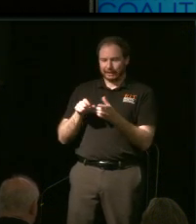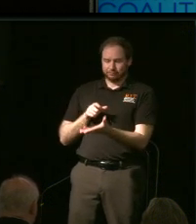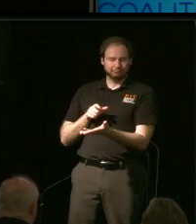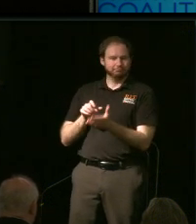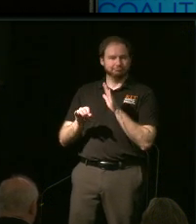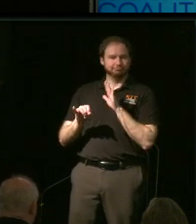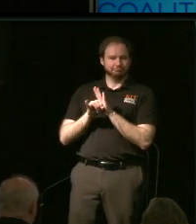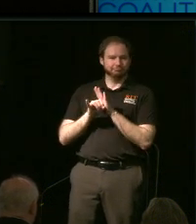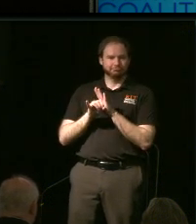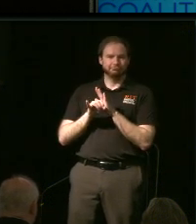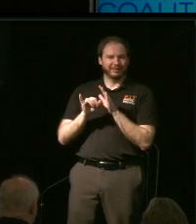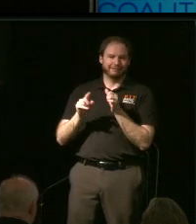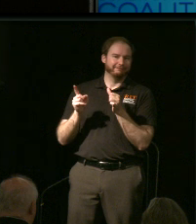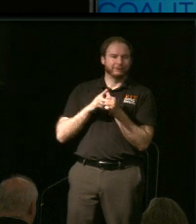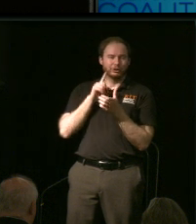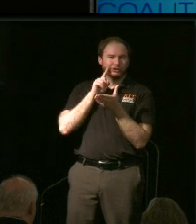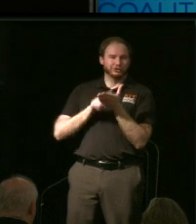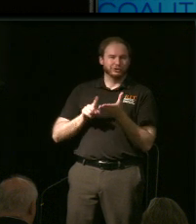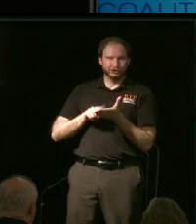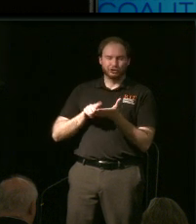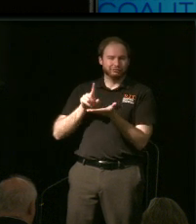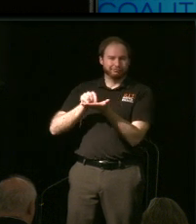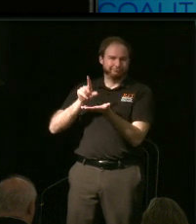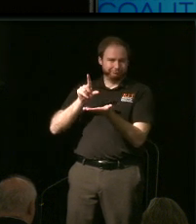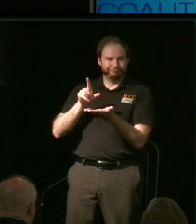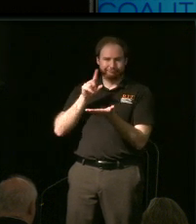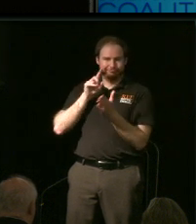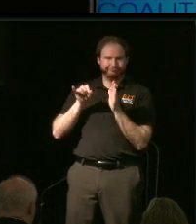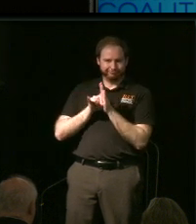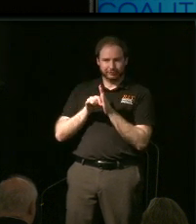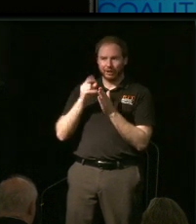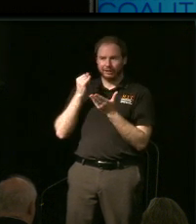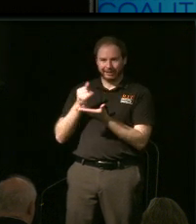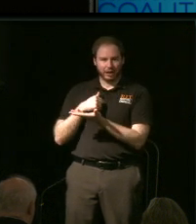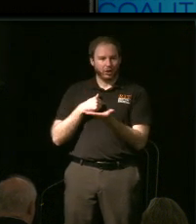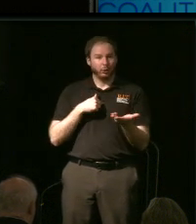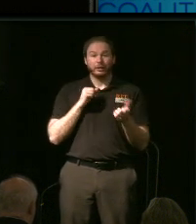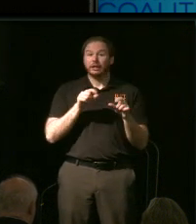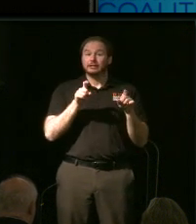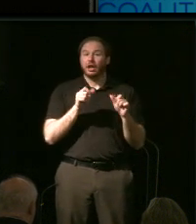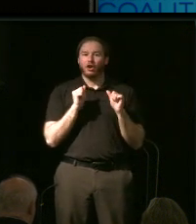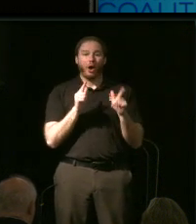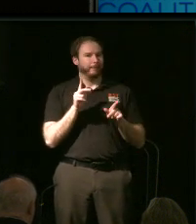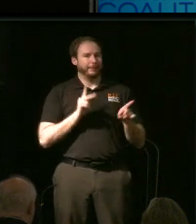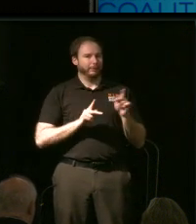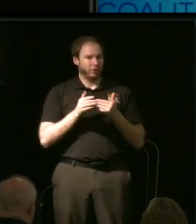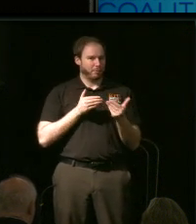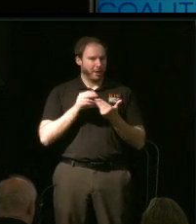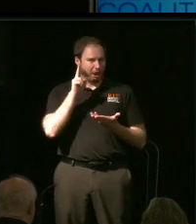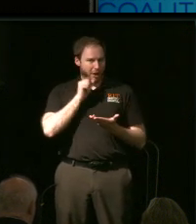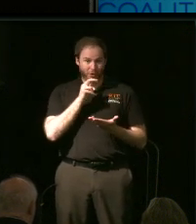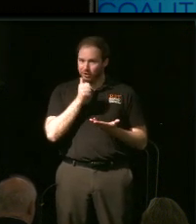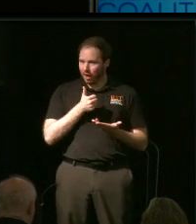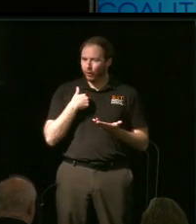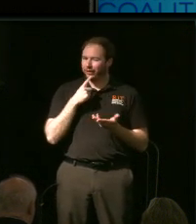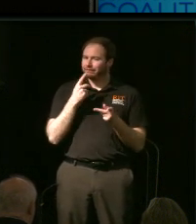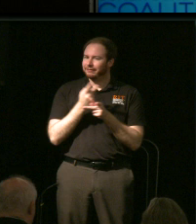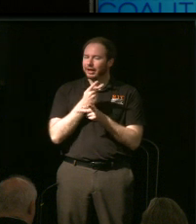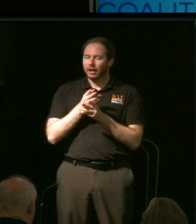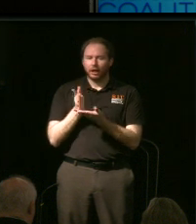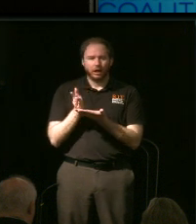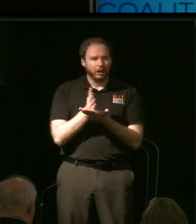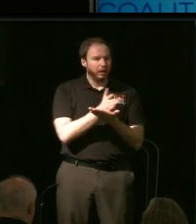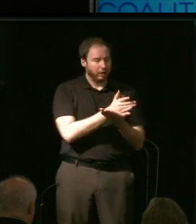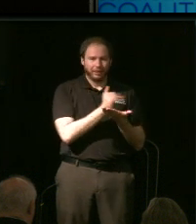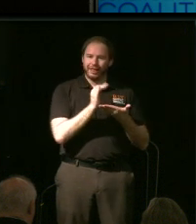part of the first studies that identified all of these genes. But now we can test everybody. And we can find out there are people who